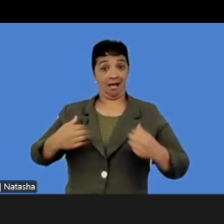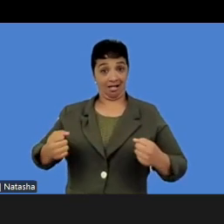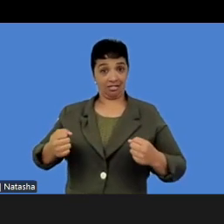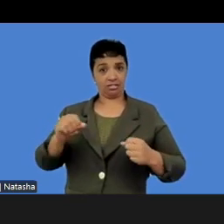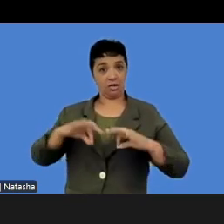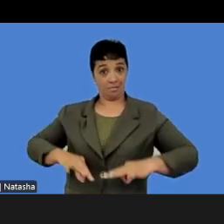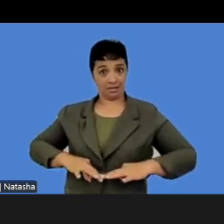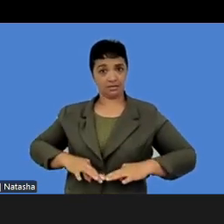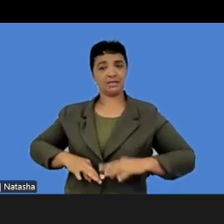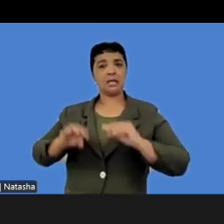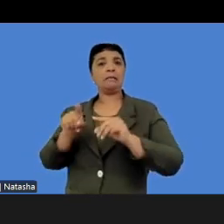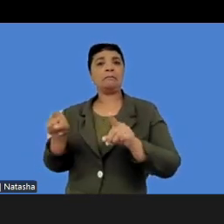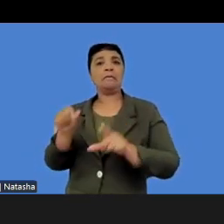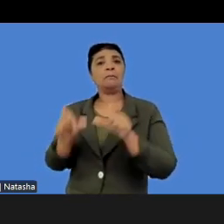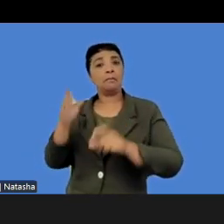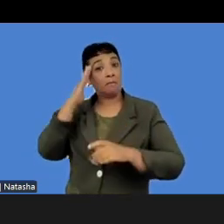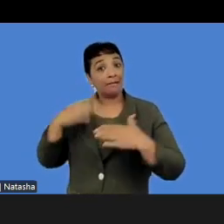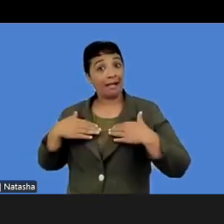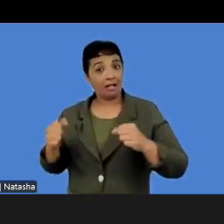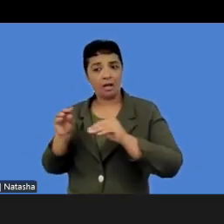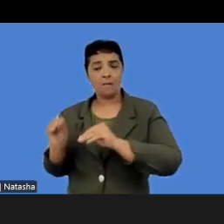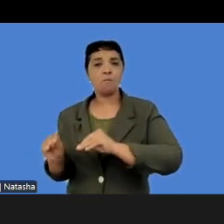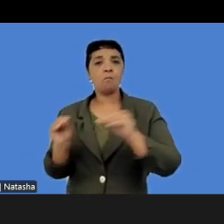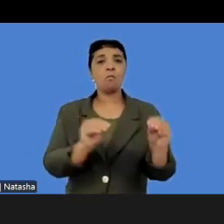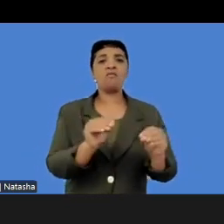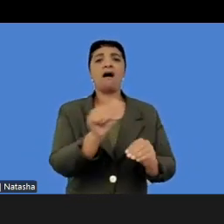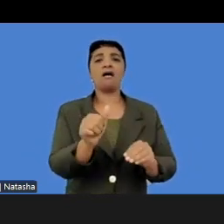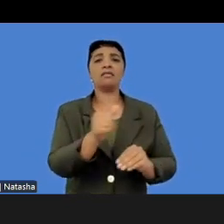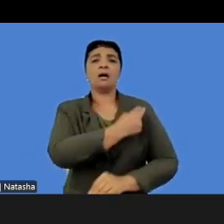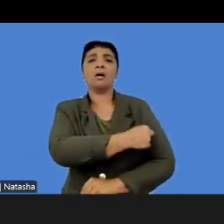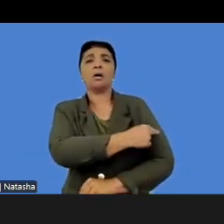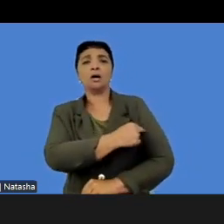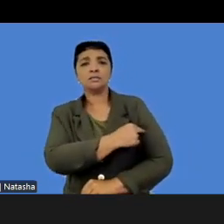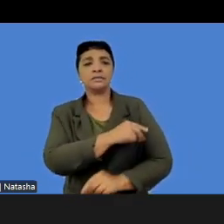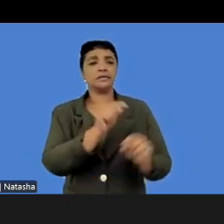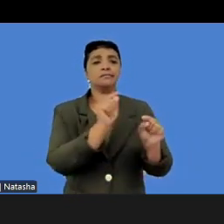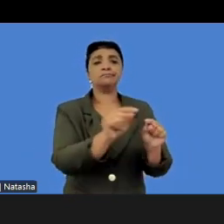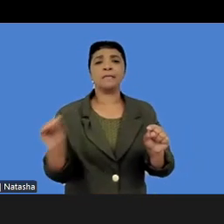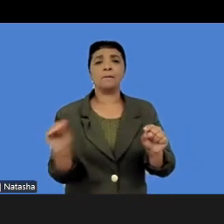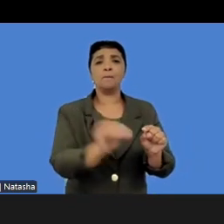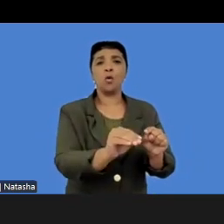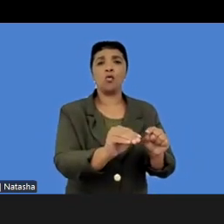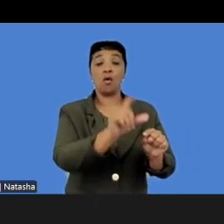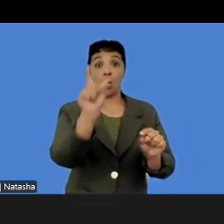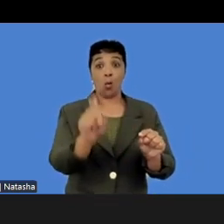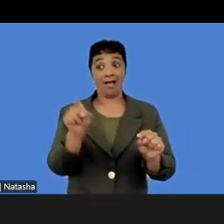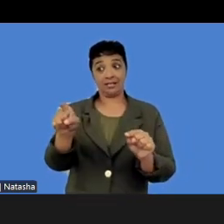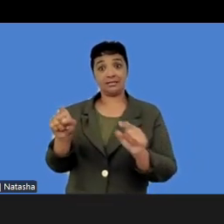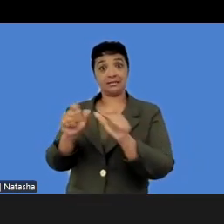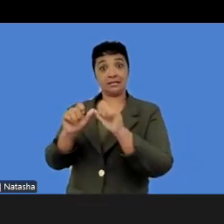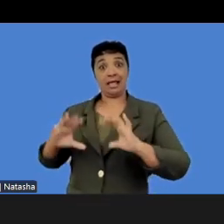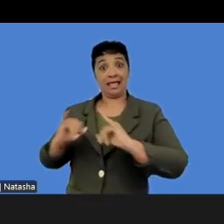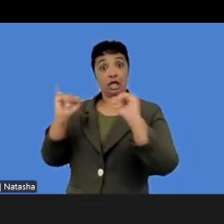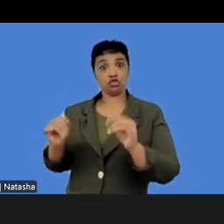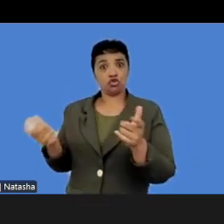into NGOs and other psychiatric hospitals in an attempt to deinstitutionalize and